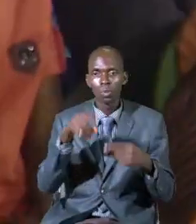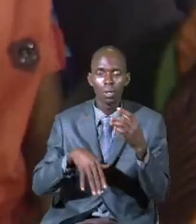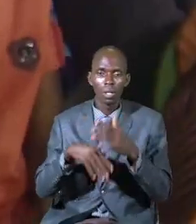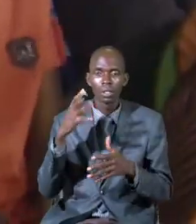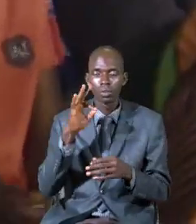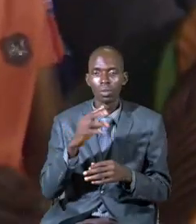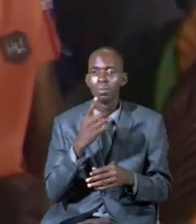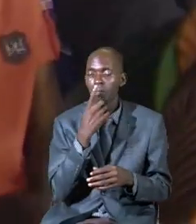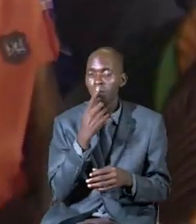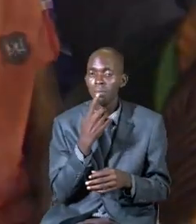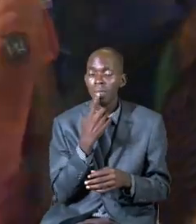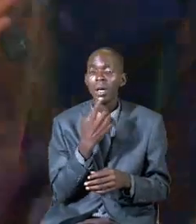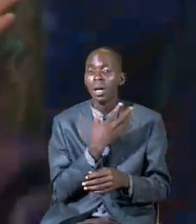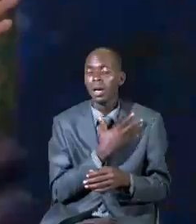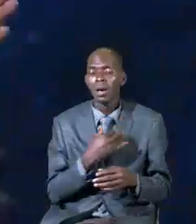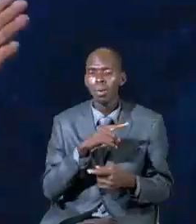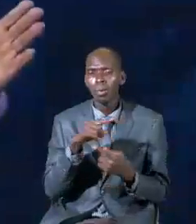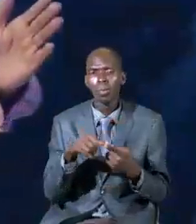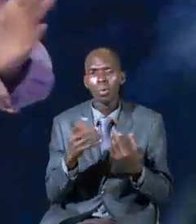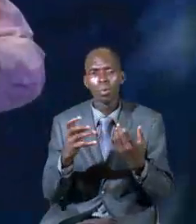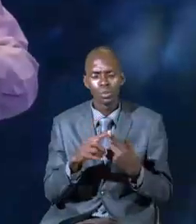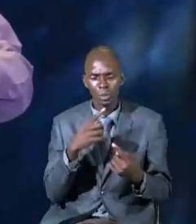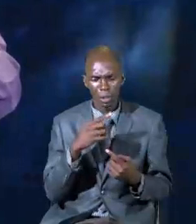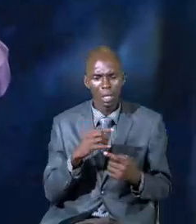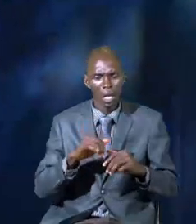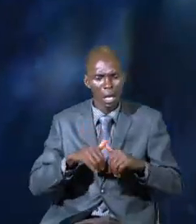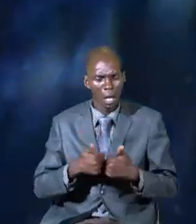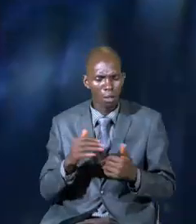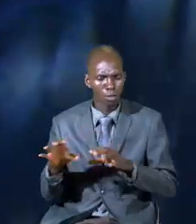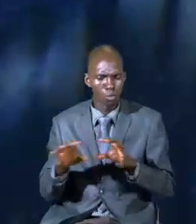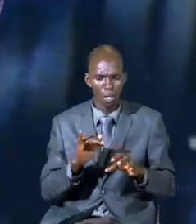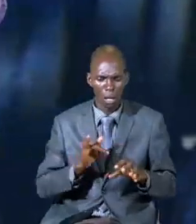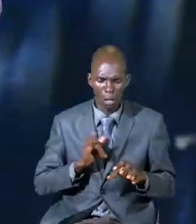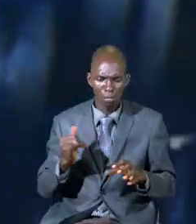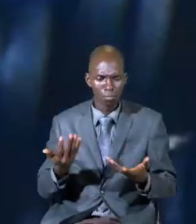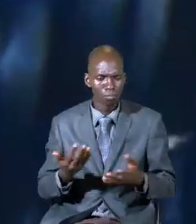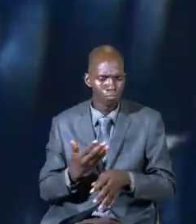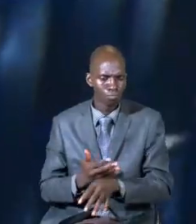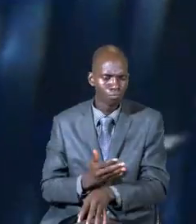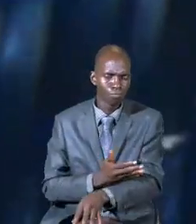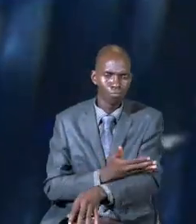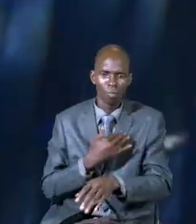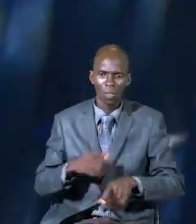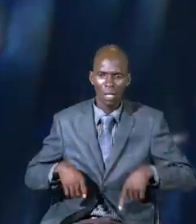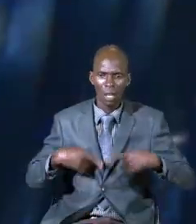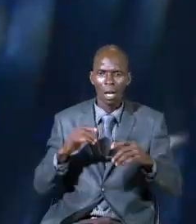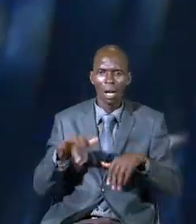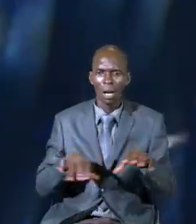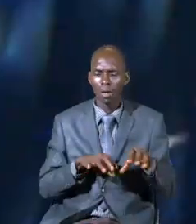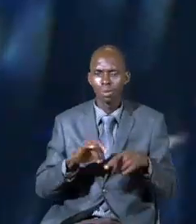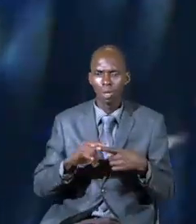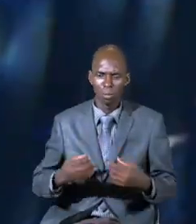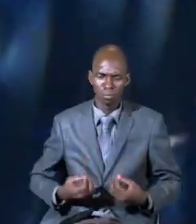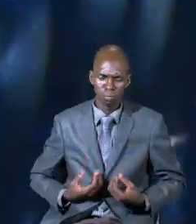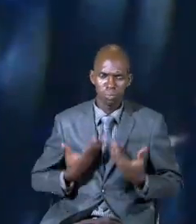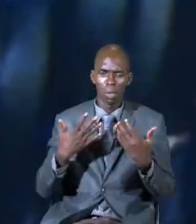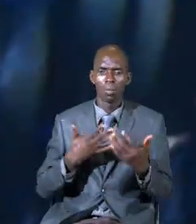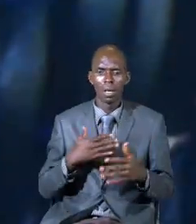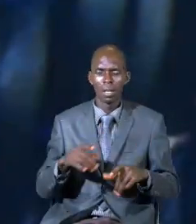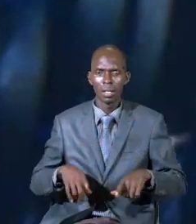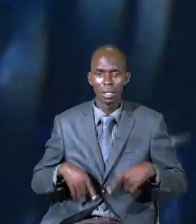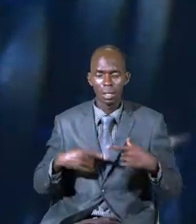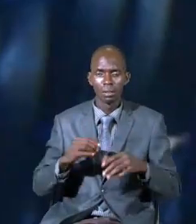to say, how do I map out my life? How do I, you know, go in life so that I will make it life, open